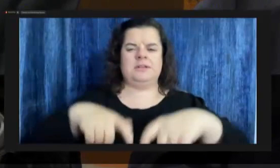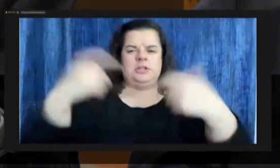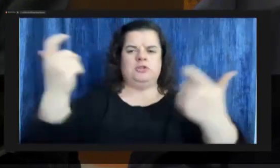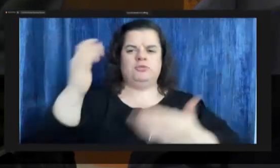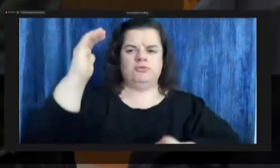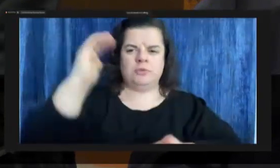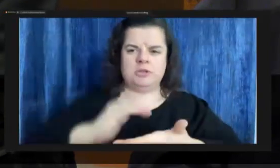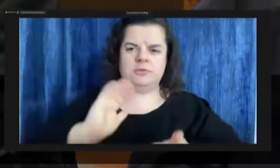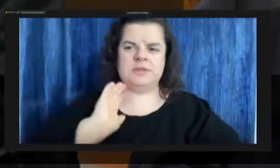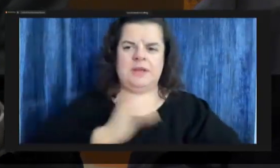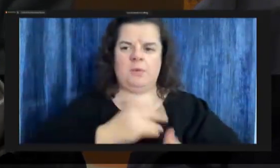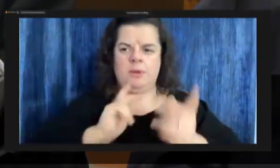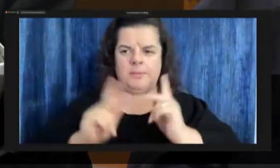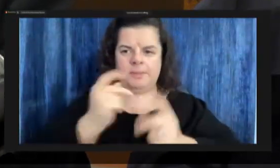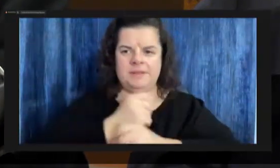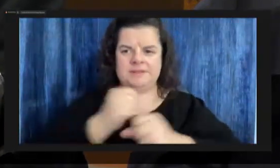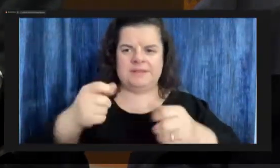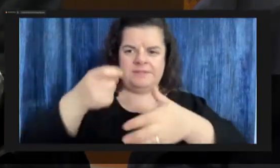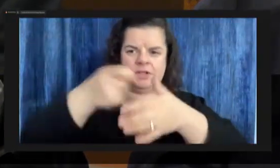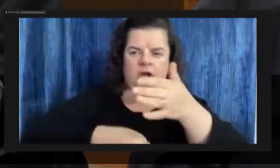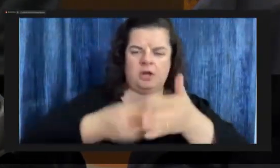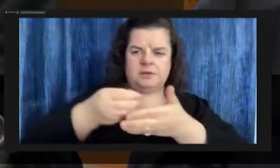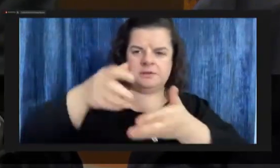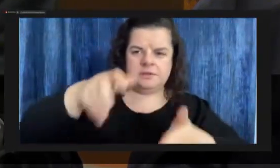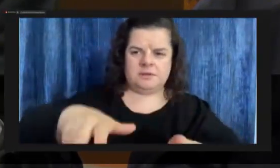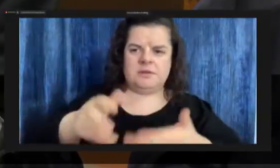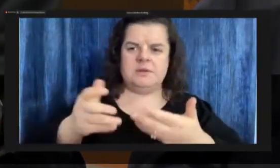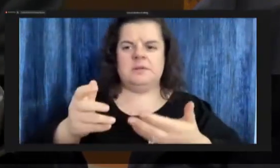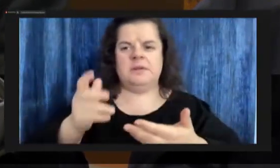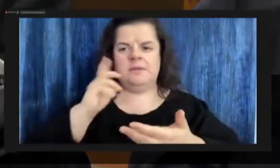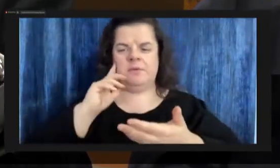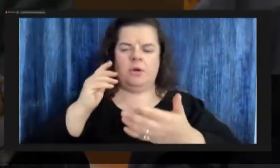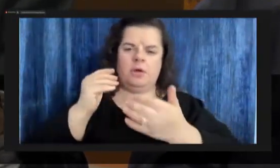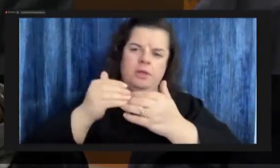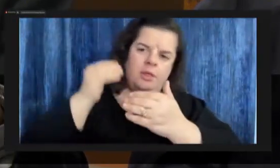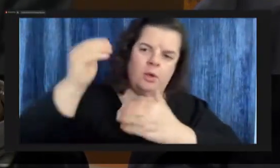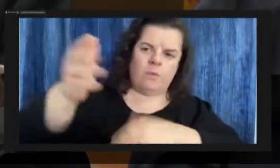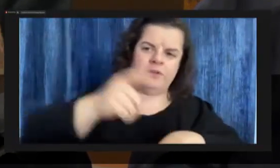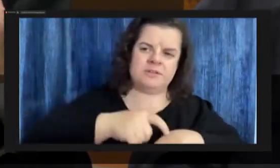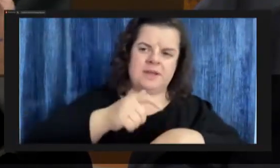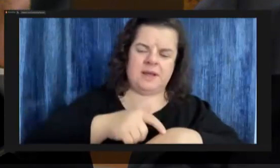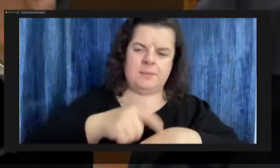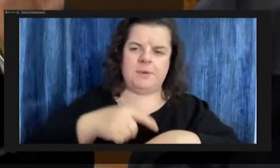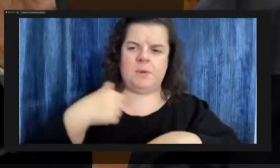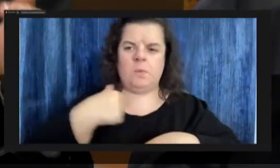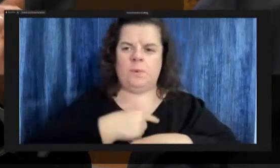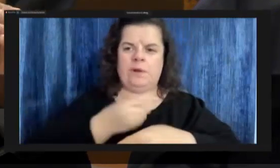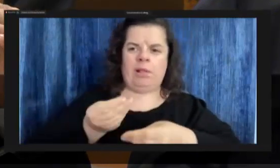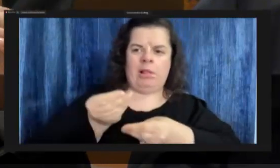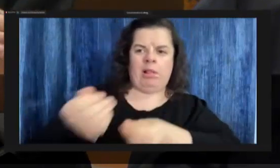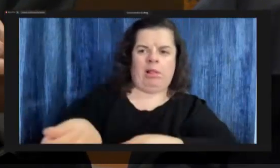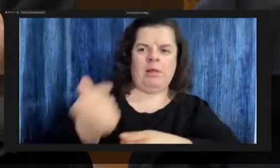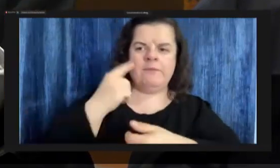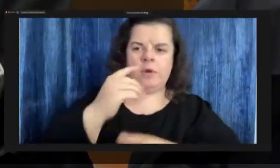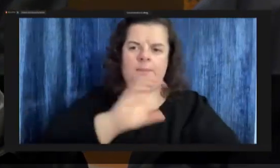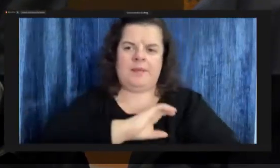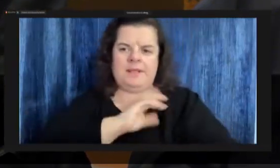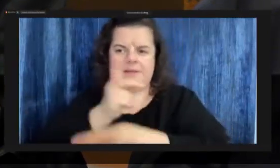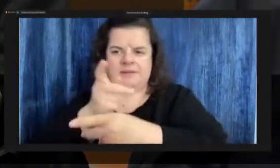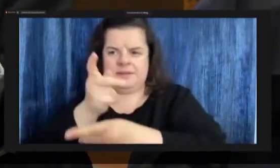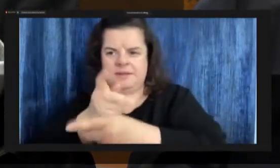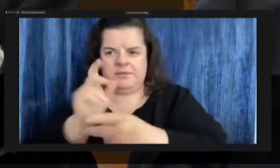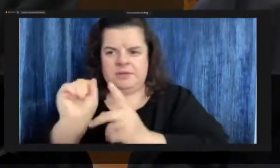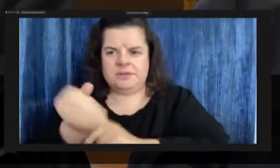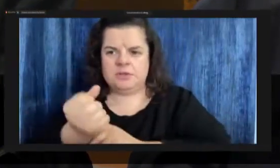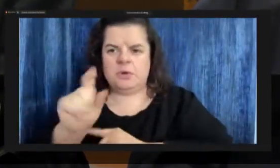public safety cost in the overtime that we spend to police situations that only